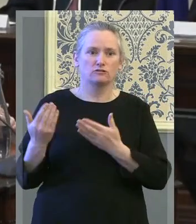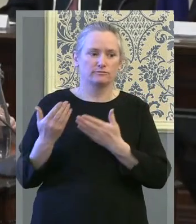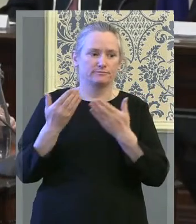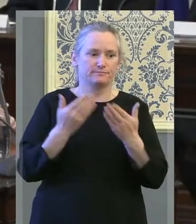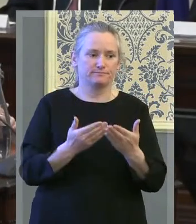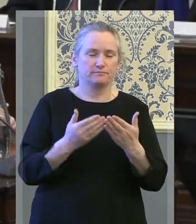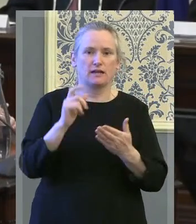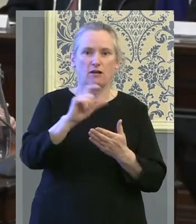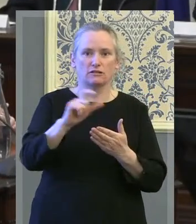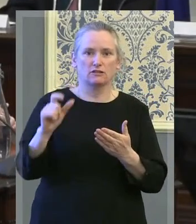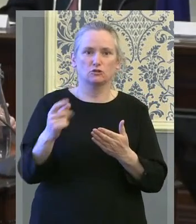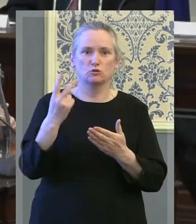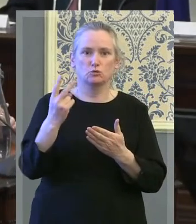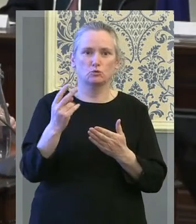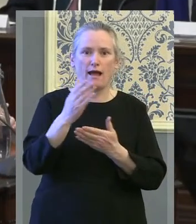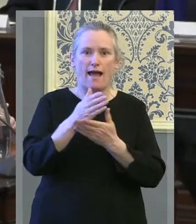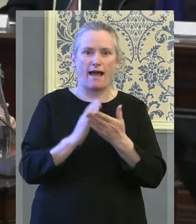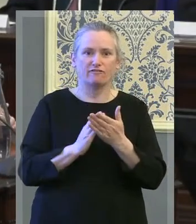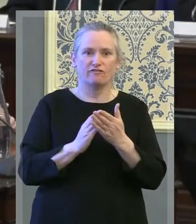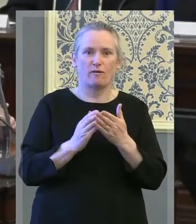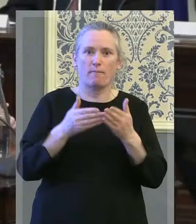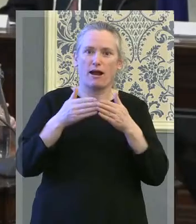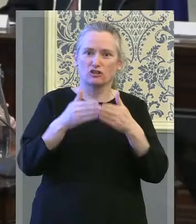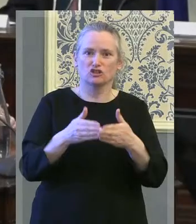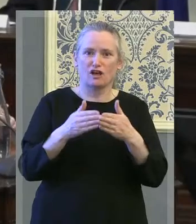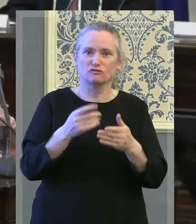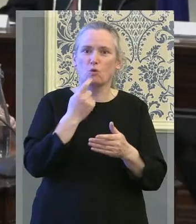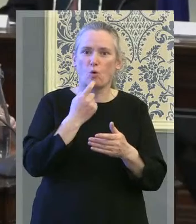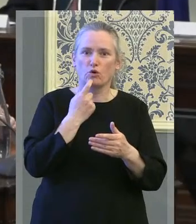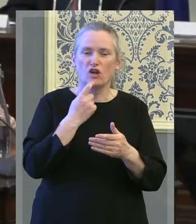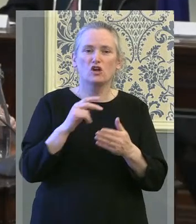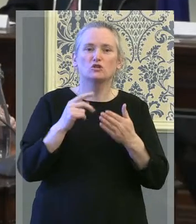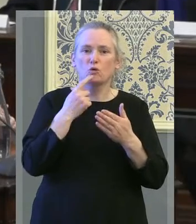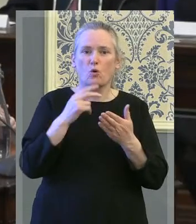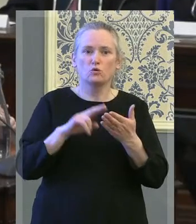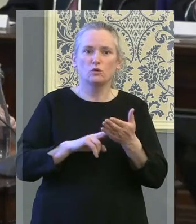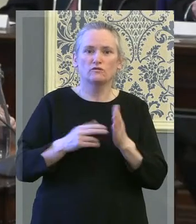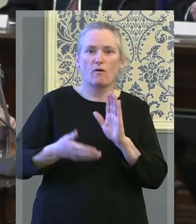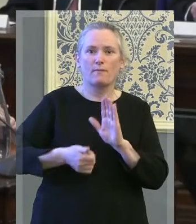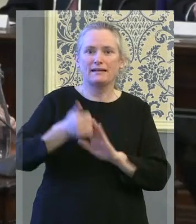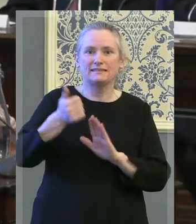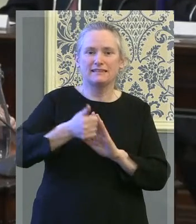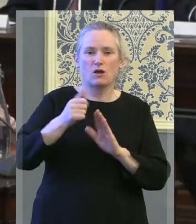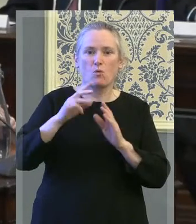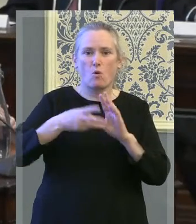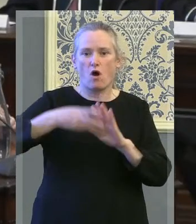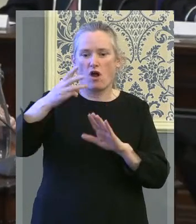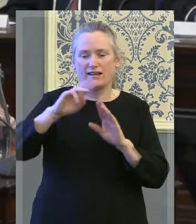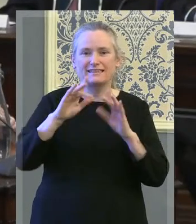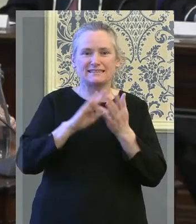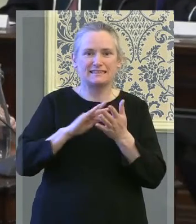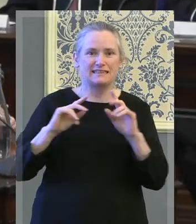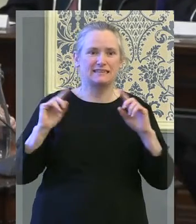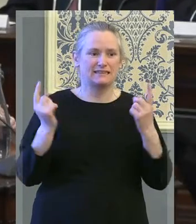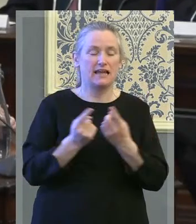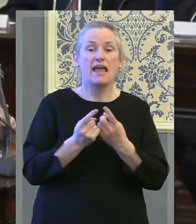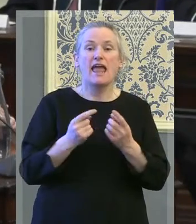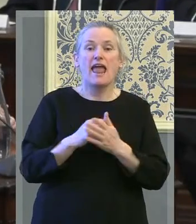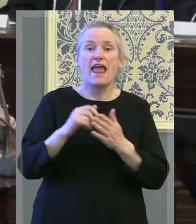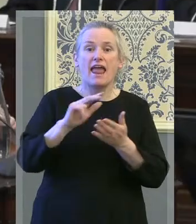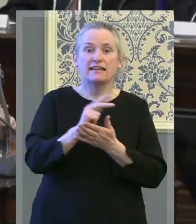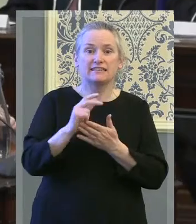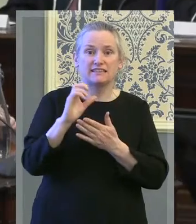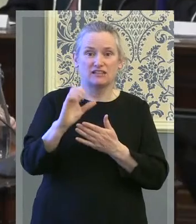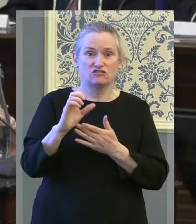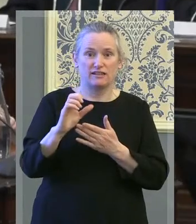2 half barges of stone. The stone was to be used for building a wall around the city. Then in the 18th century,